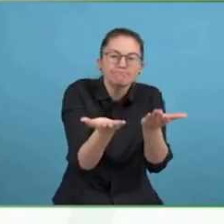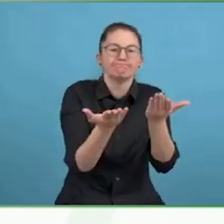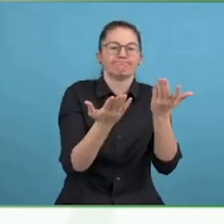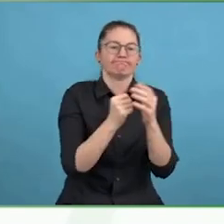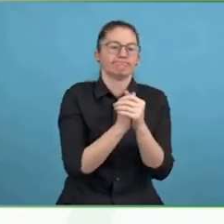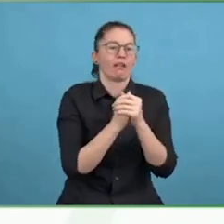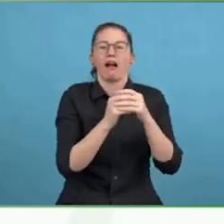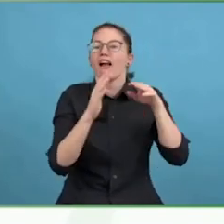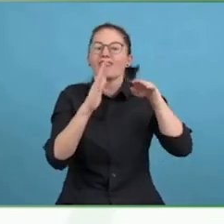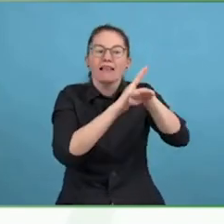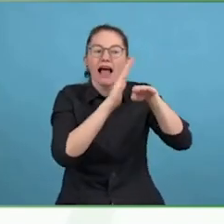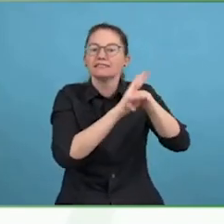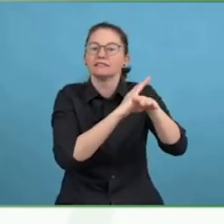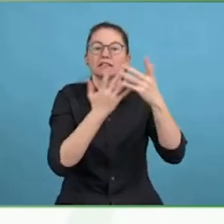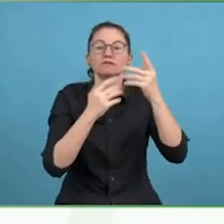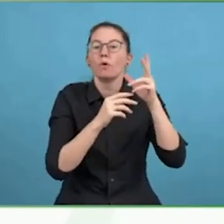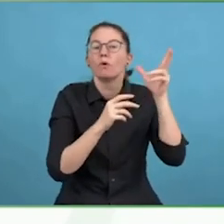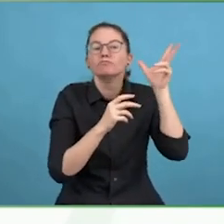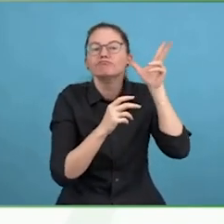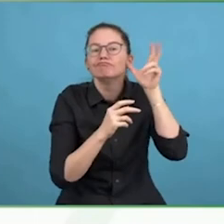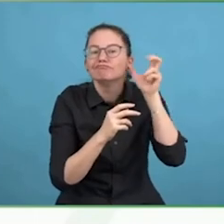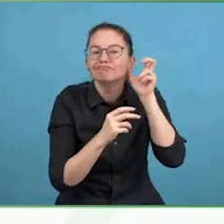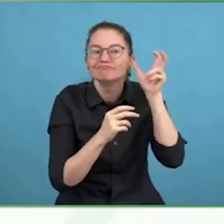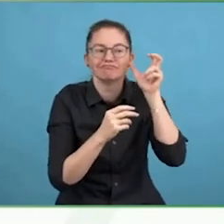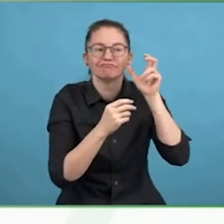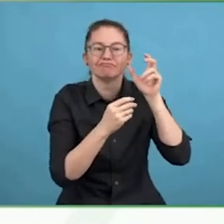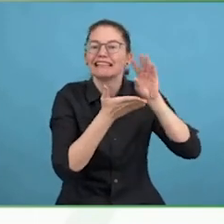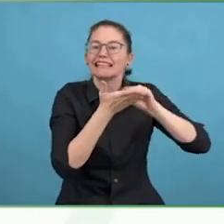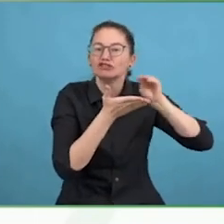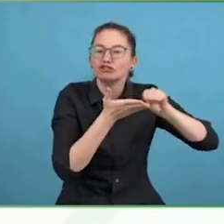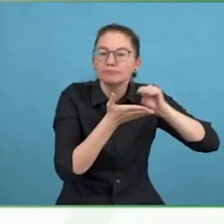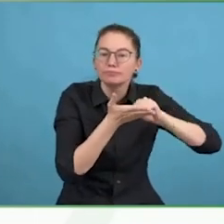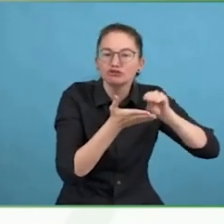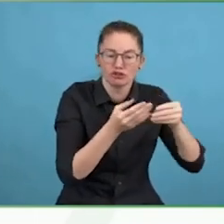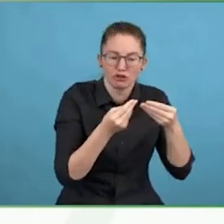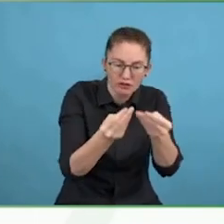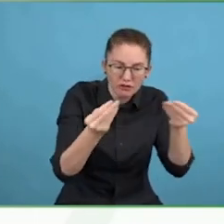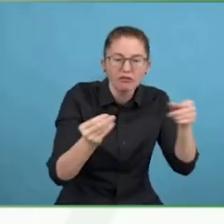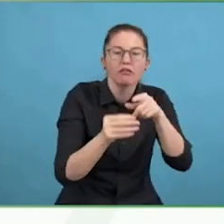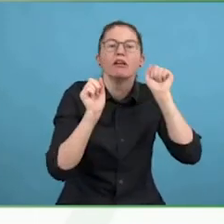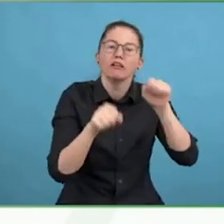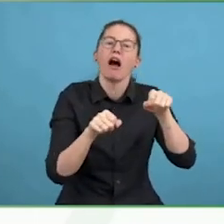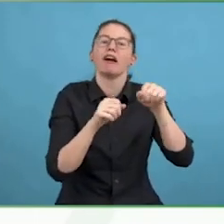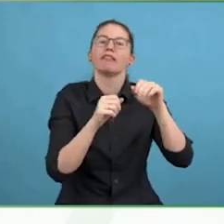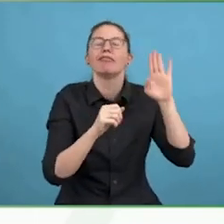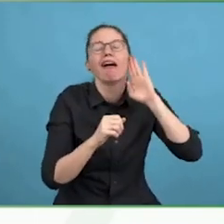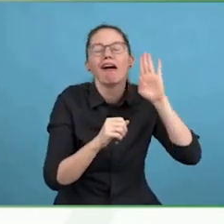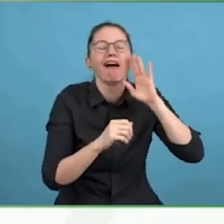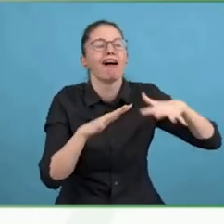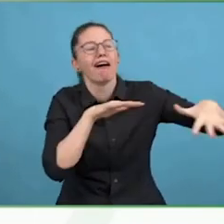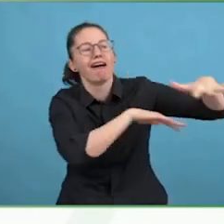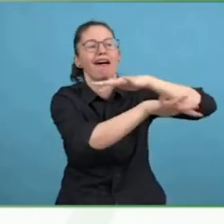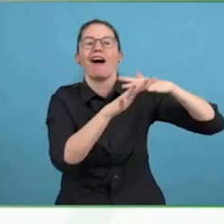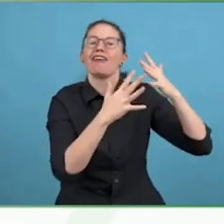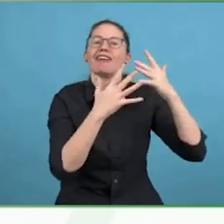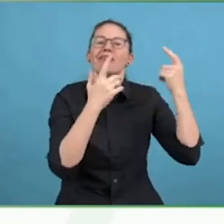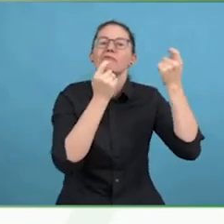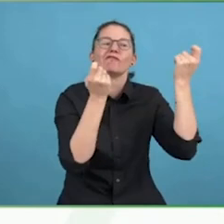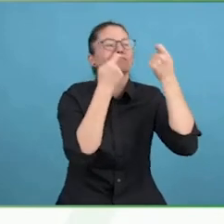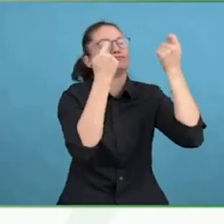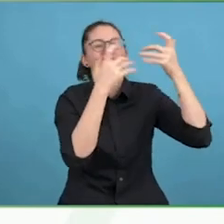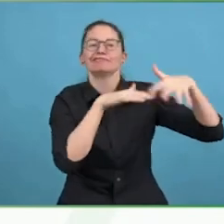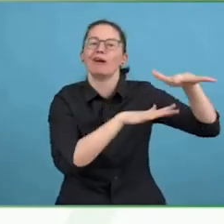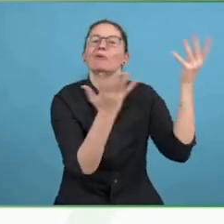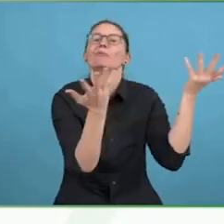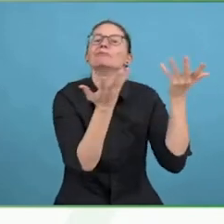people with autistic disabilities, we selected films for the screening